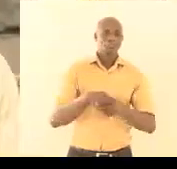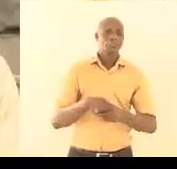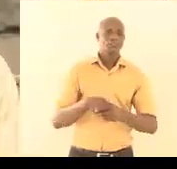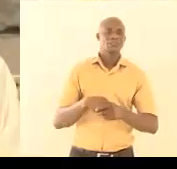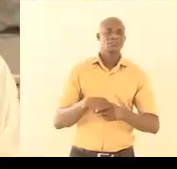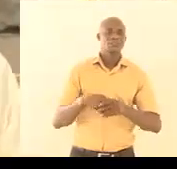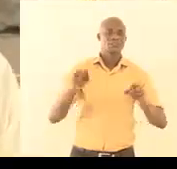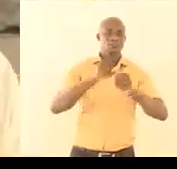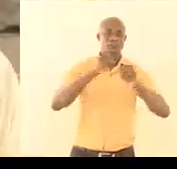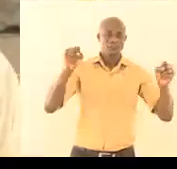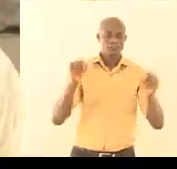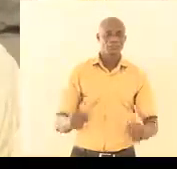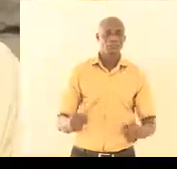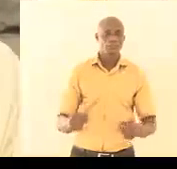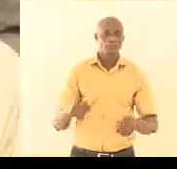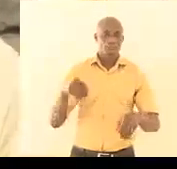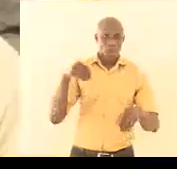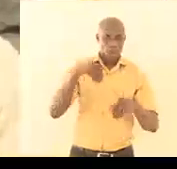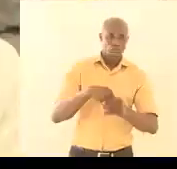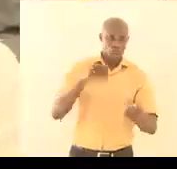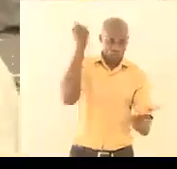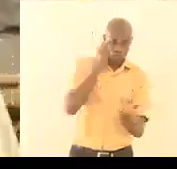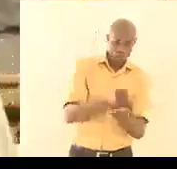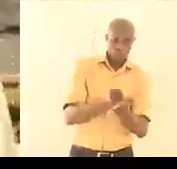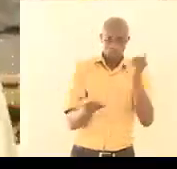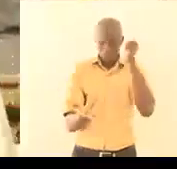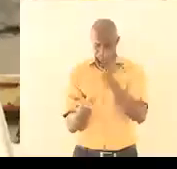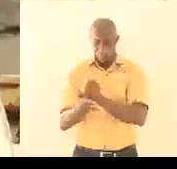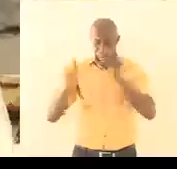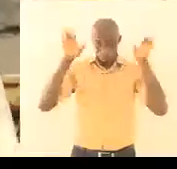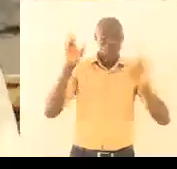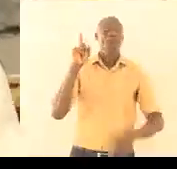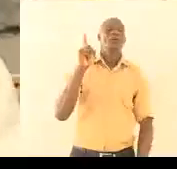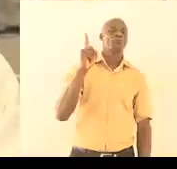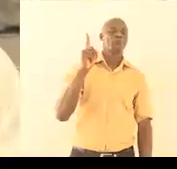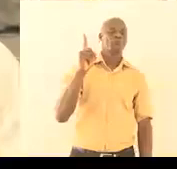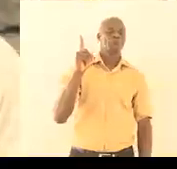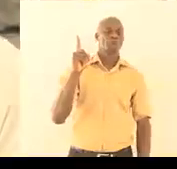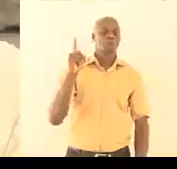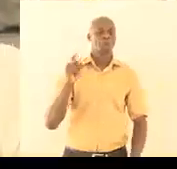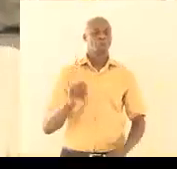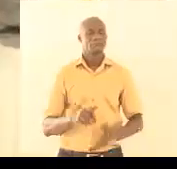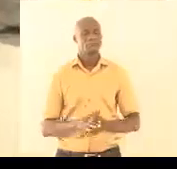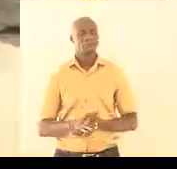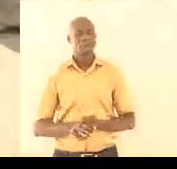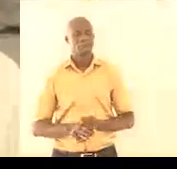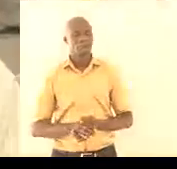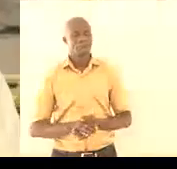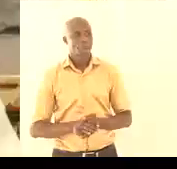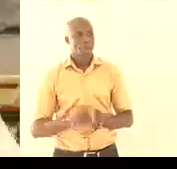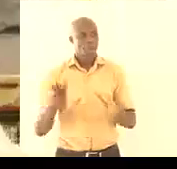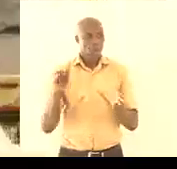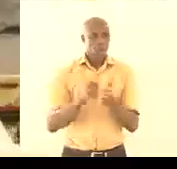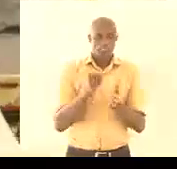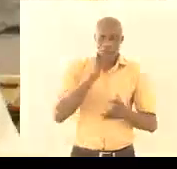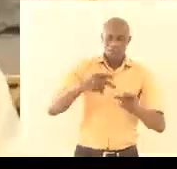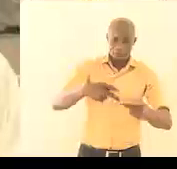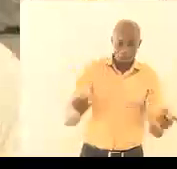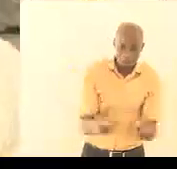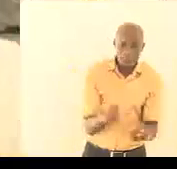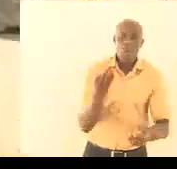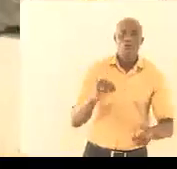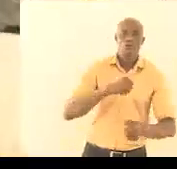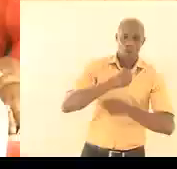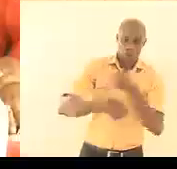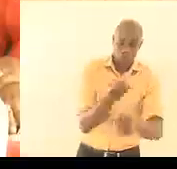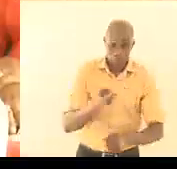the symbolism of the crucified one, because that is the symbolism with which he was conquered. That is the place of